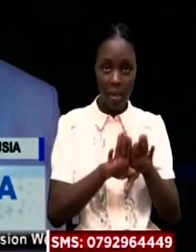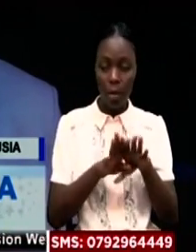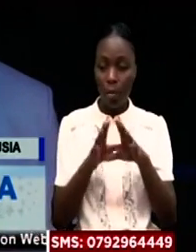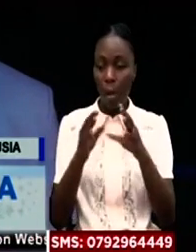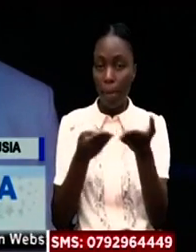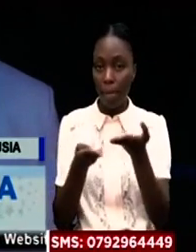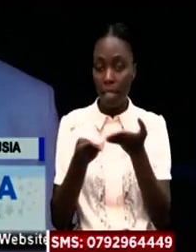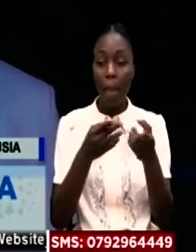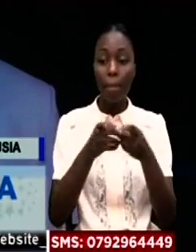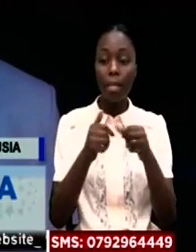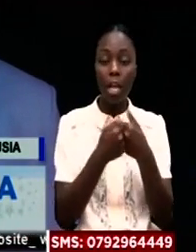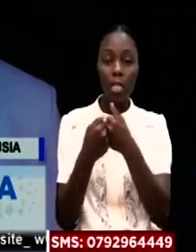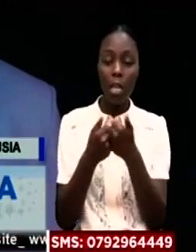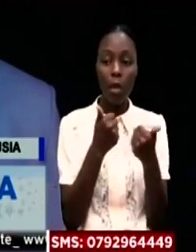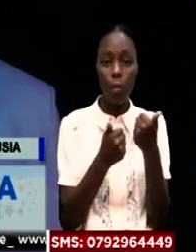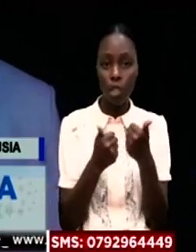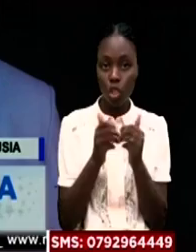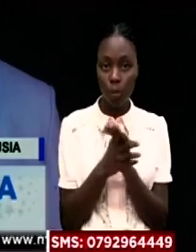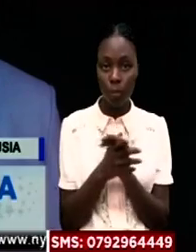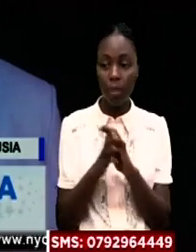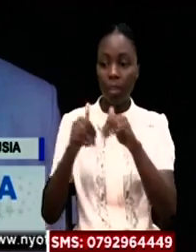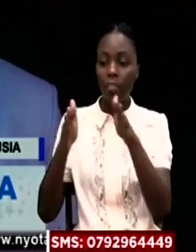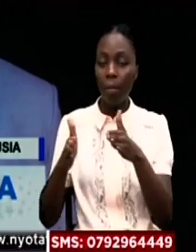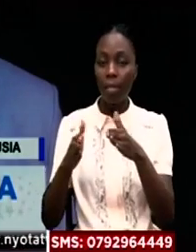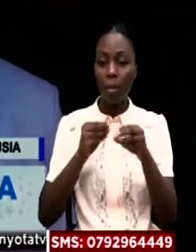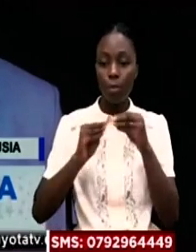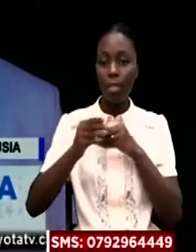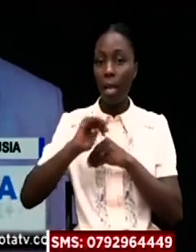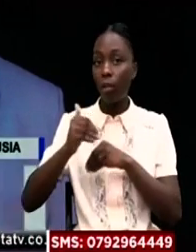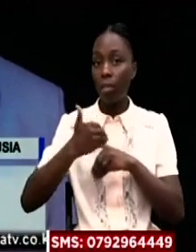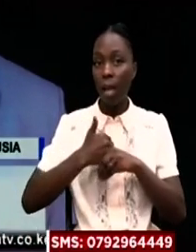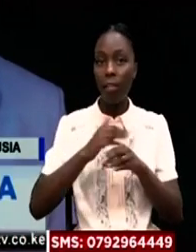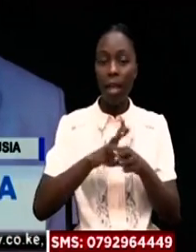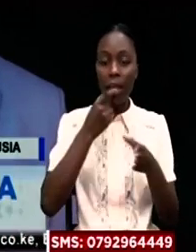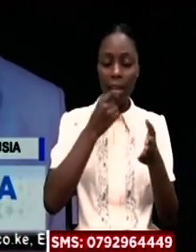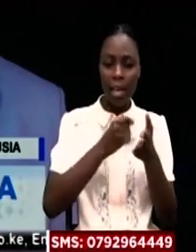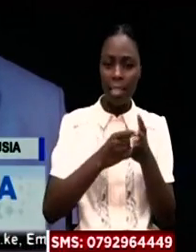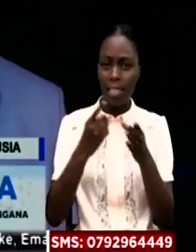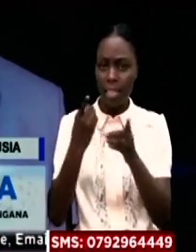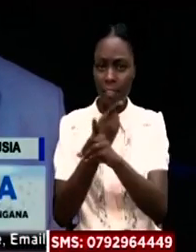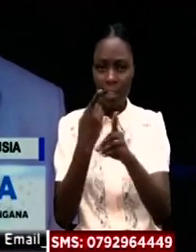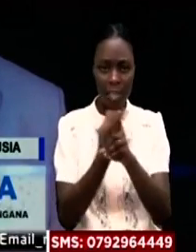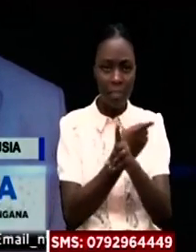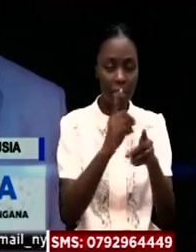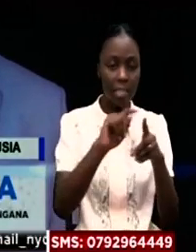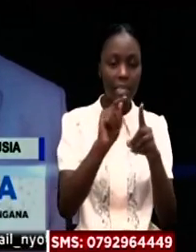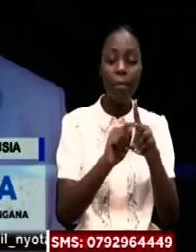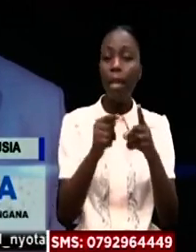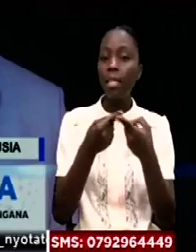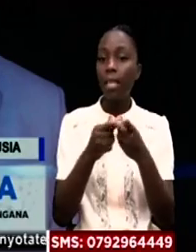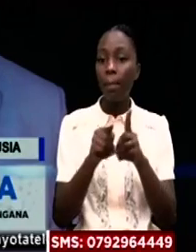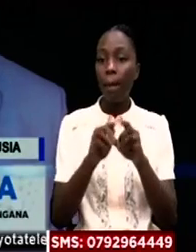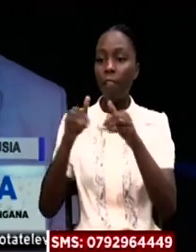investment One of the challenges that the farmers of Busia have been facing Our rice varieties, our soils, our level of